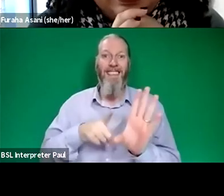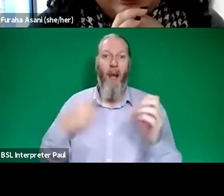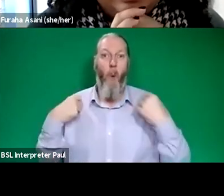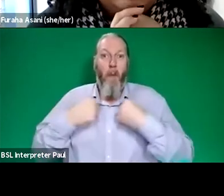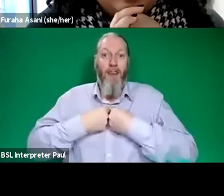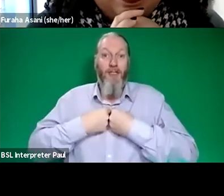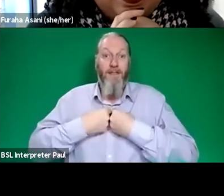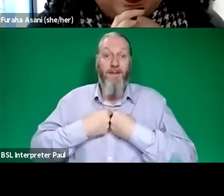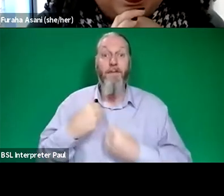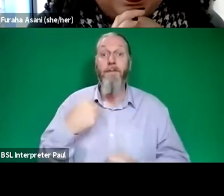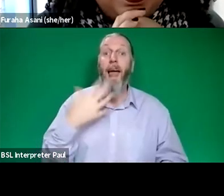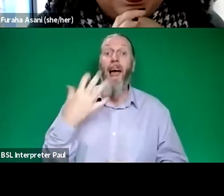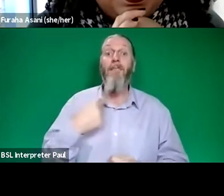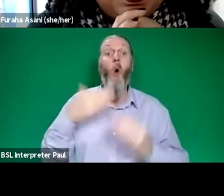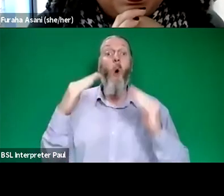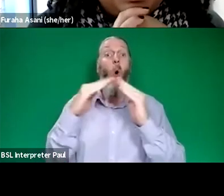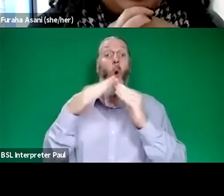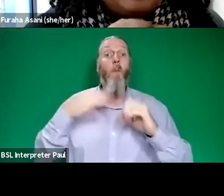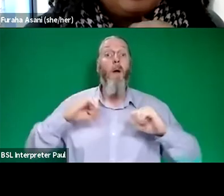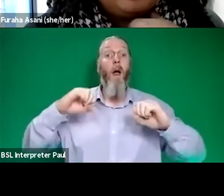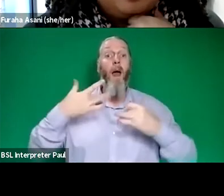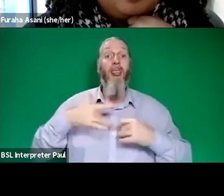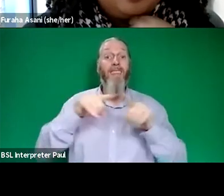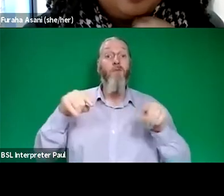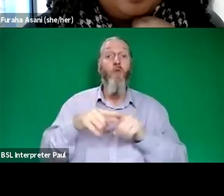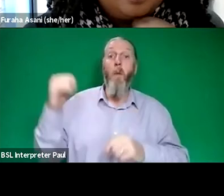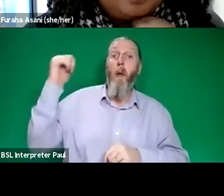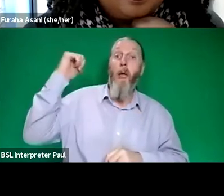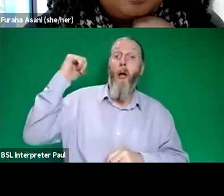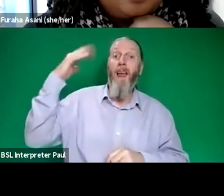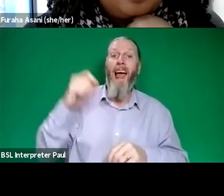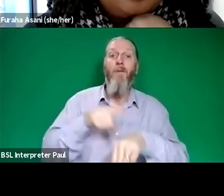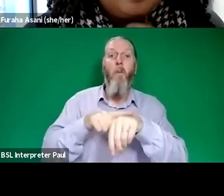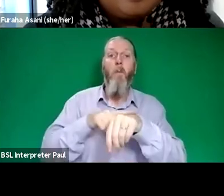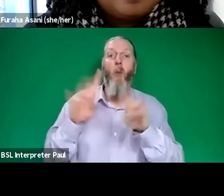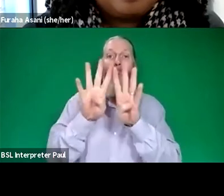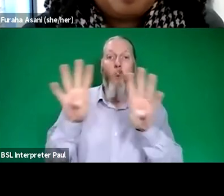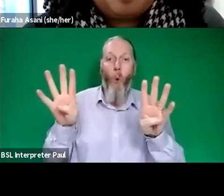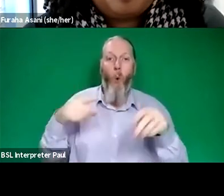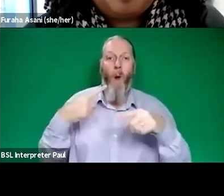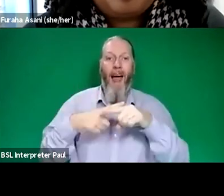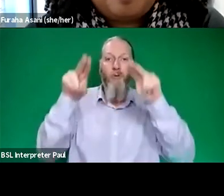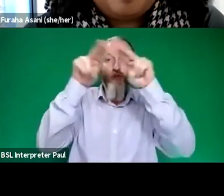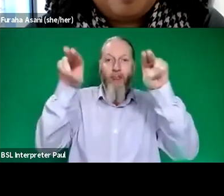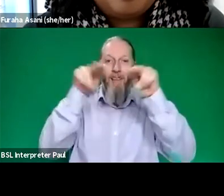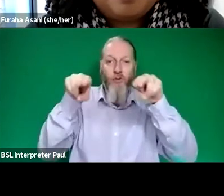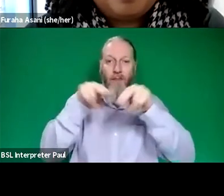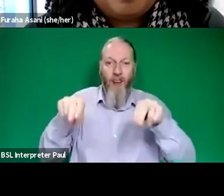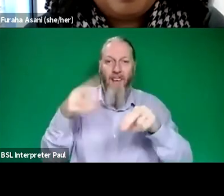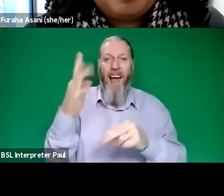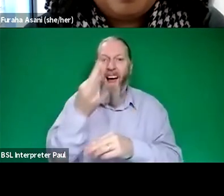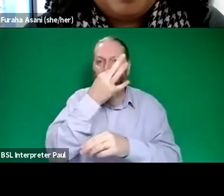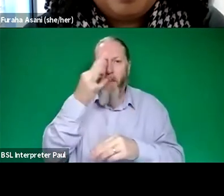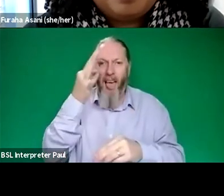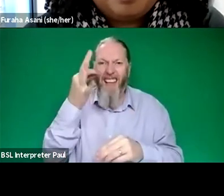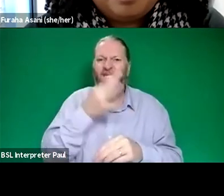home in front of a blue wall with a shelving unit. It's mostly got plants, but trinkets as well. I'm a producer working out of Watershed on